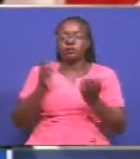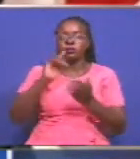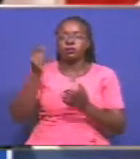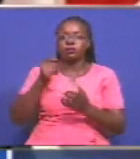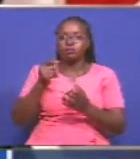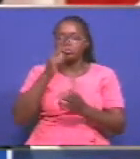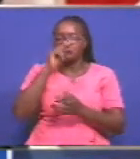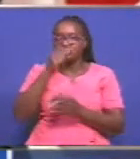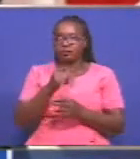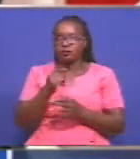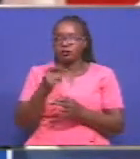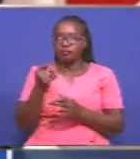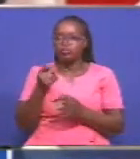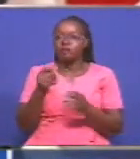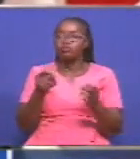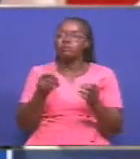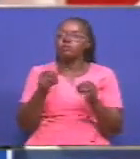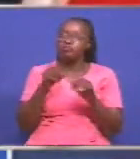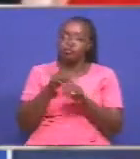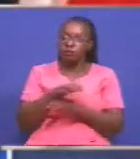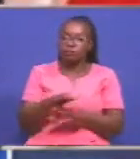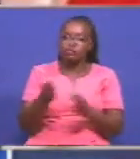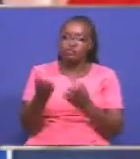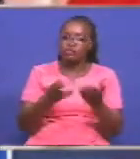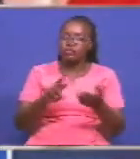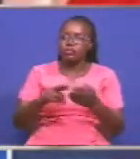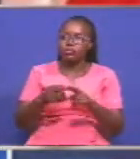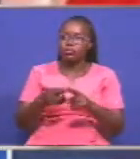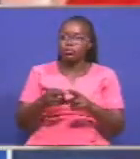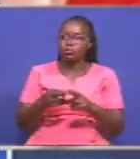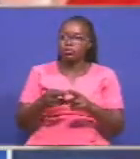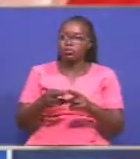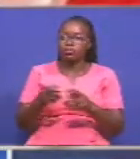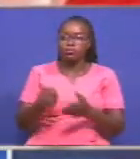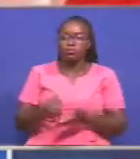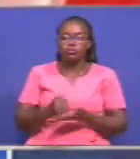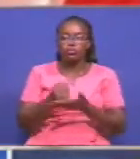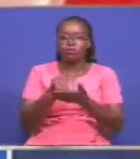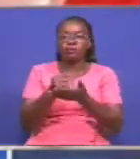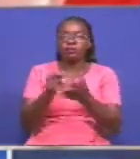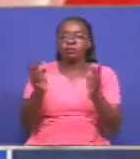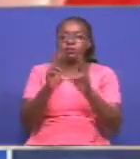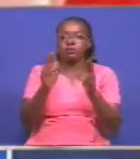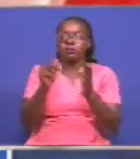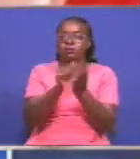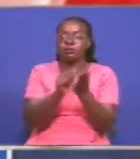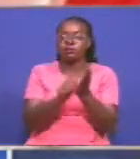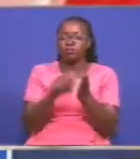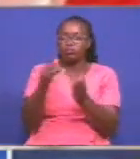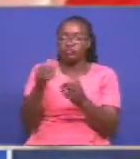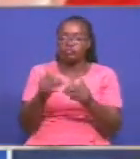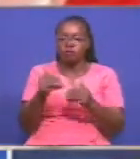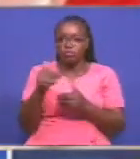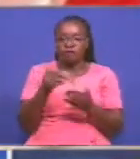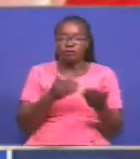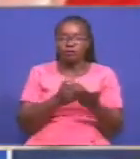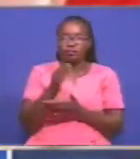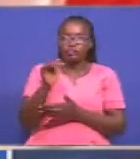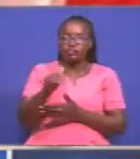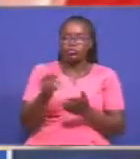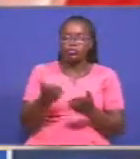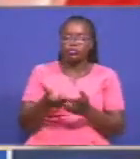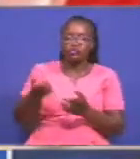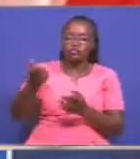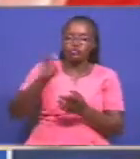and Tanzania bilateral business relations. We, as your assistants, we are ready to take your agenda forward to ensure that we